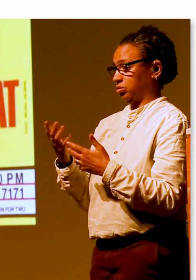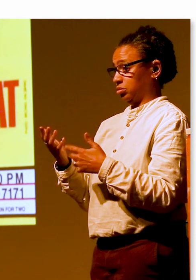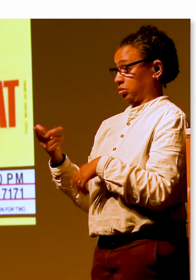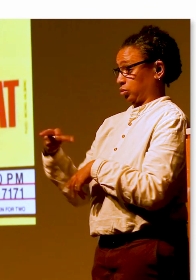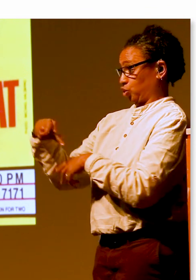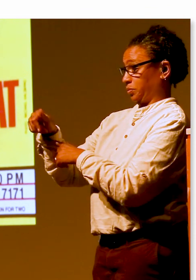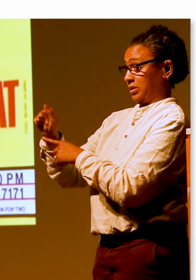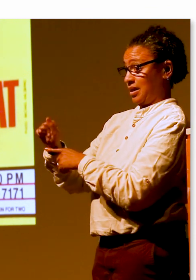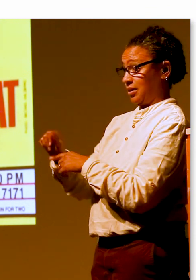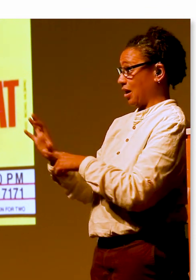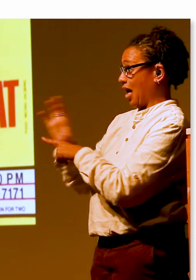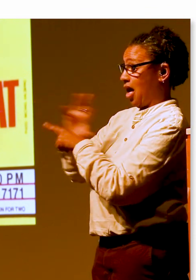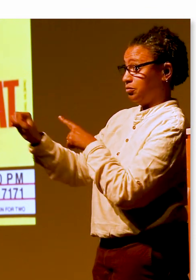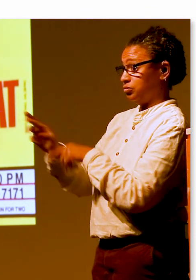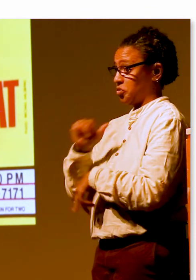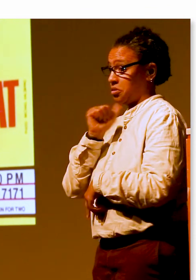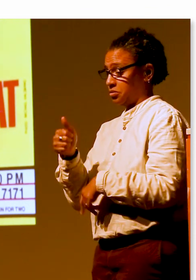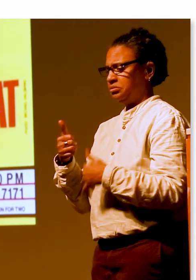history. And